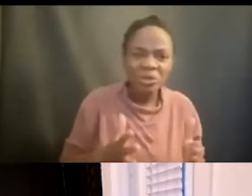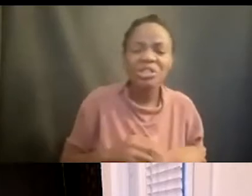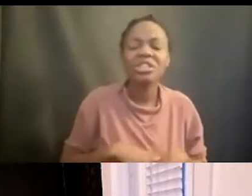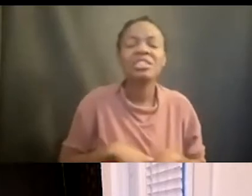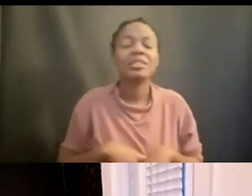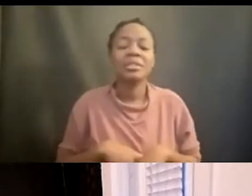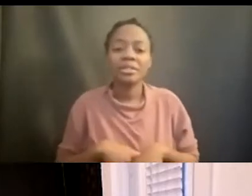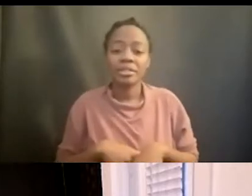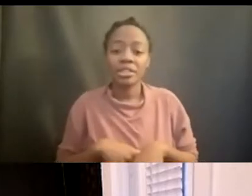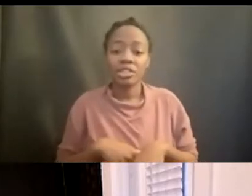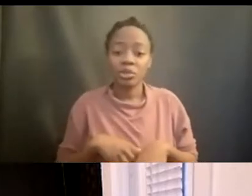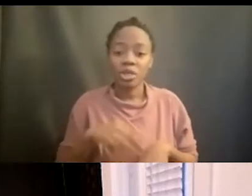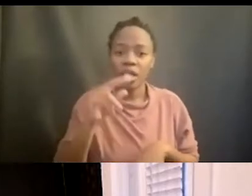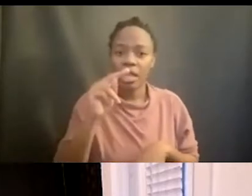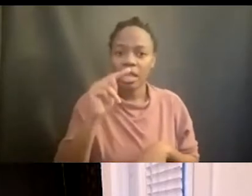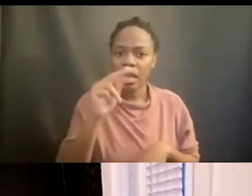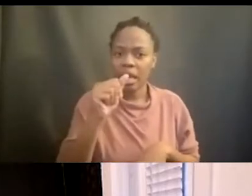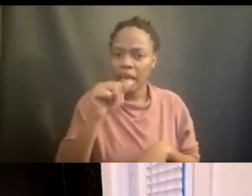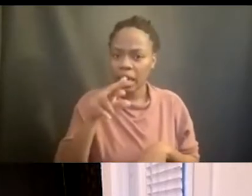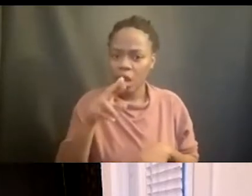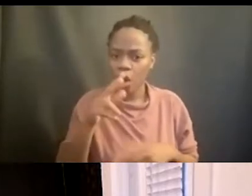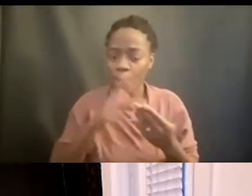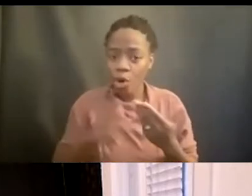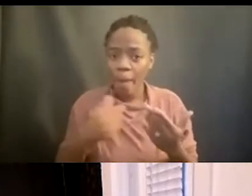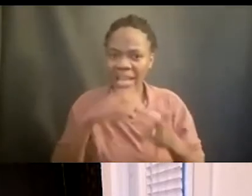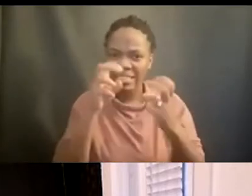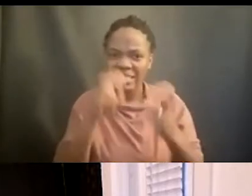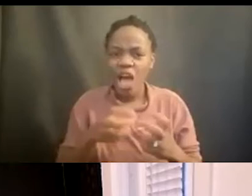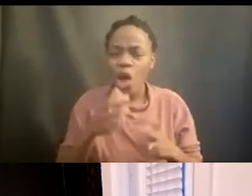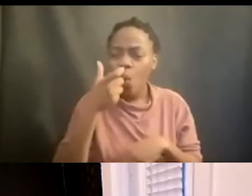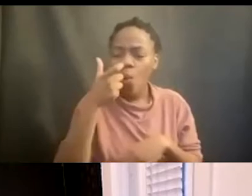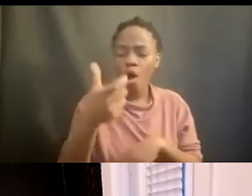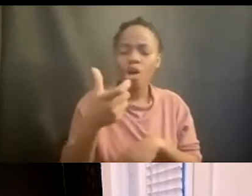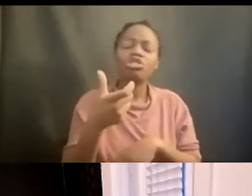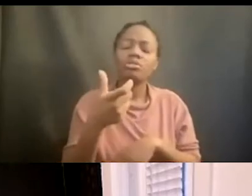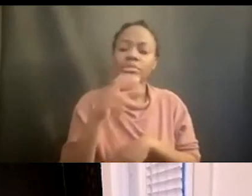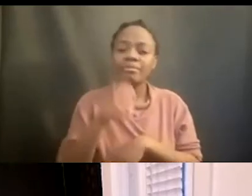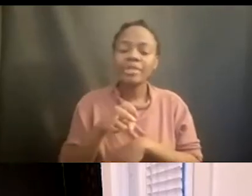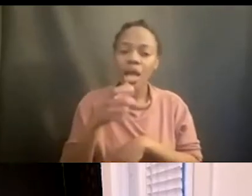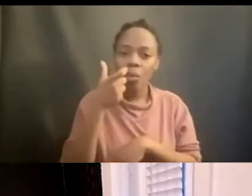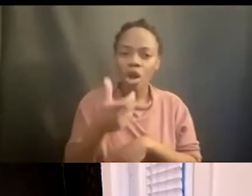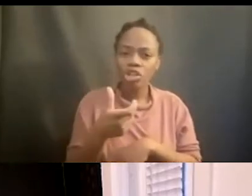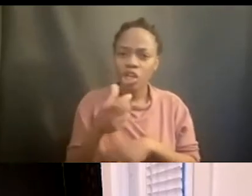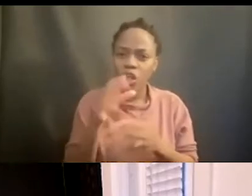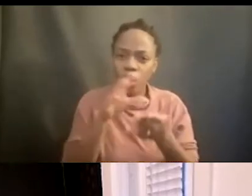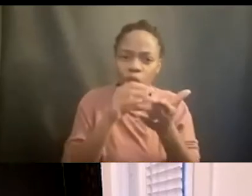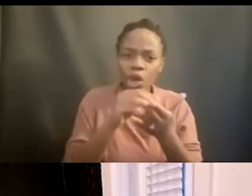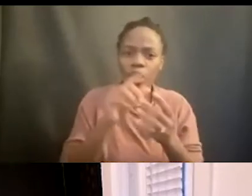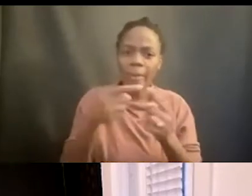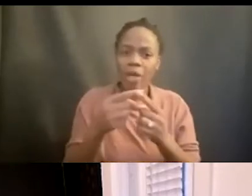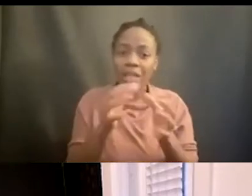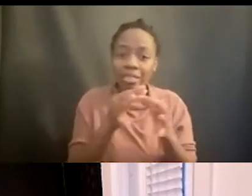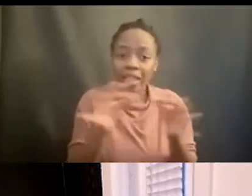the NAIR program, I was able to sit in seminars and get the language of the academy in order to know what a personal statement was,